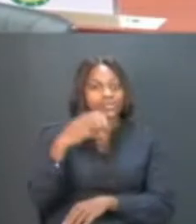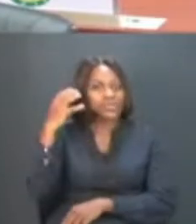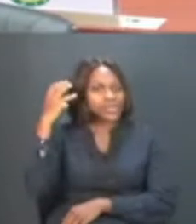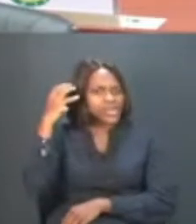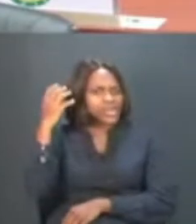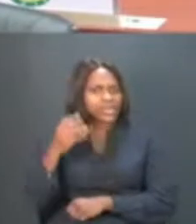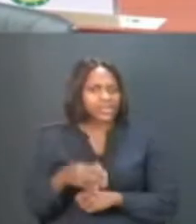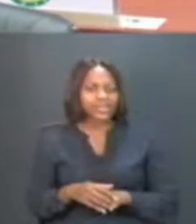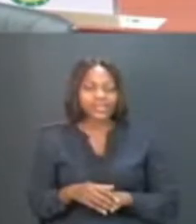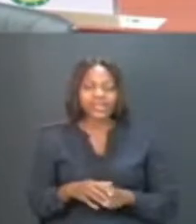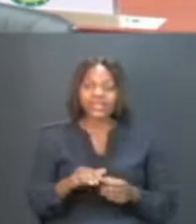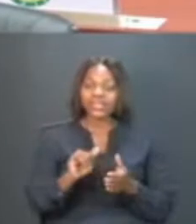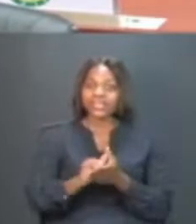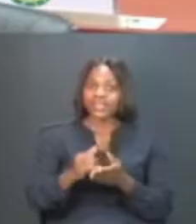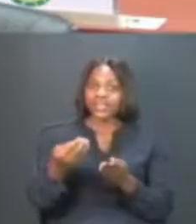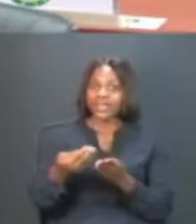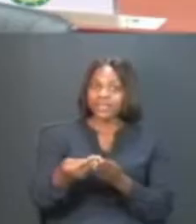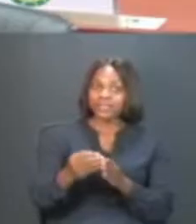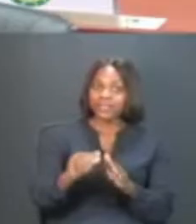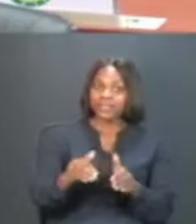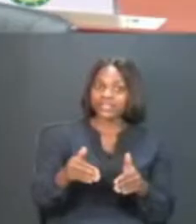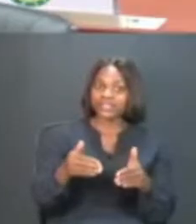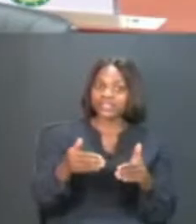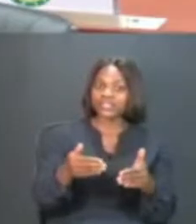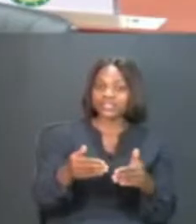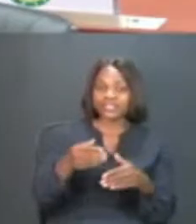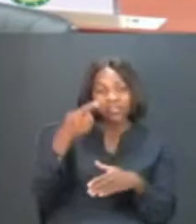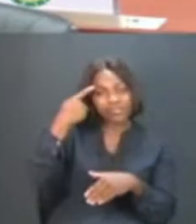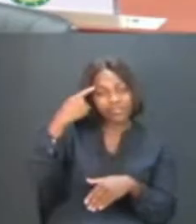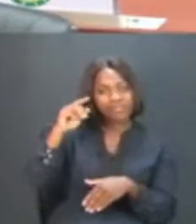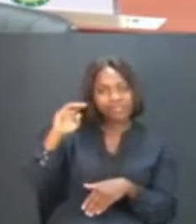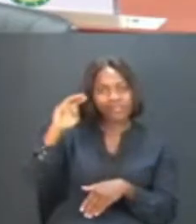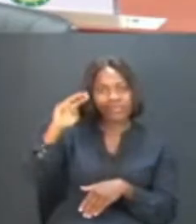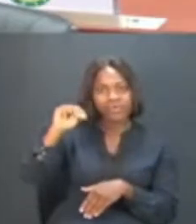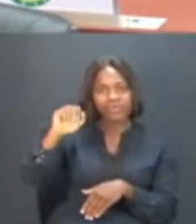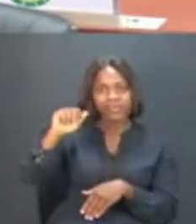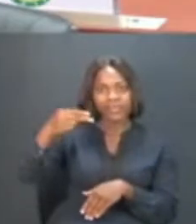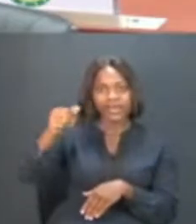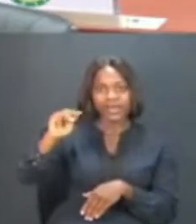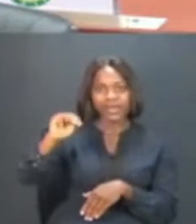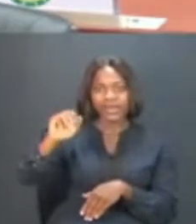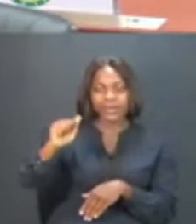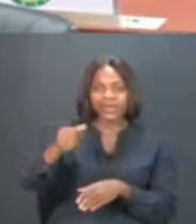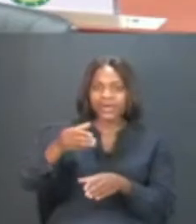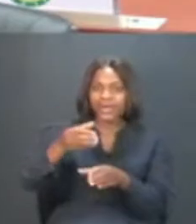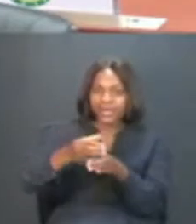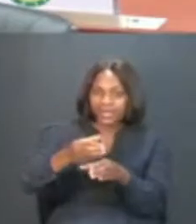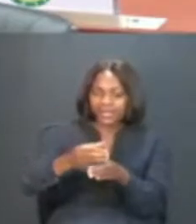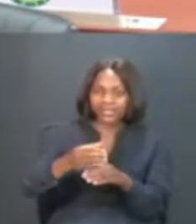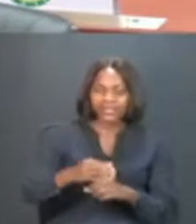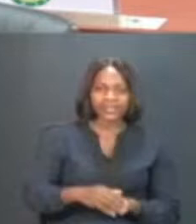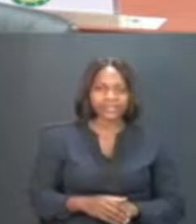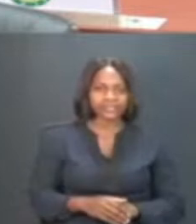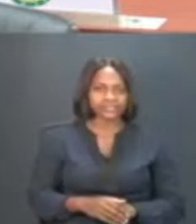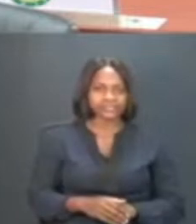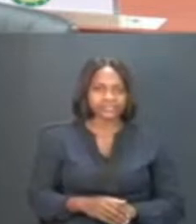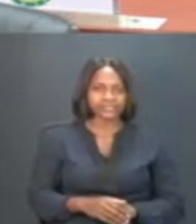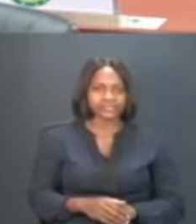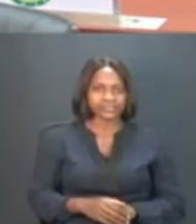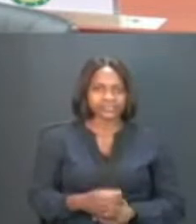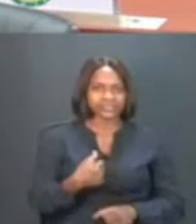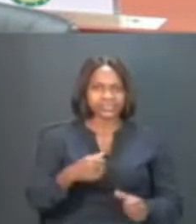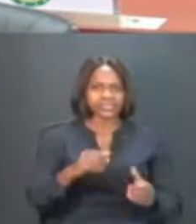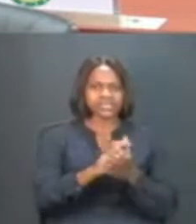that have been given for the Mahama Care. And I believe that this is a